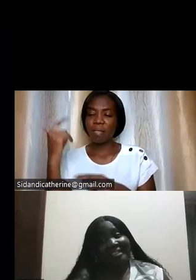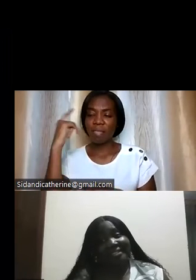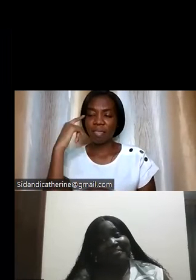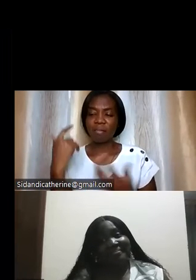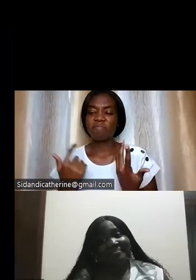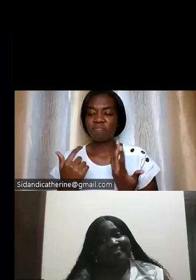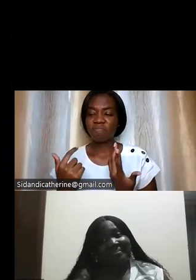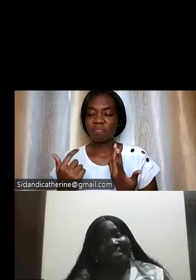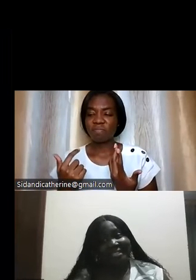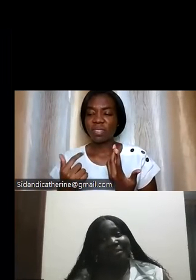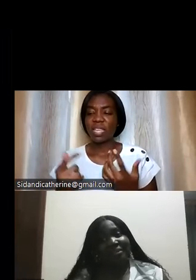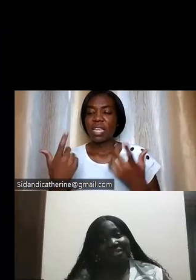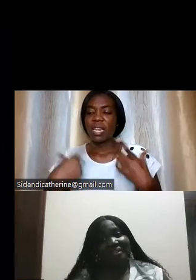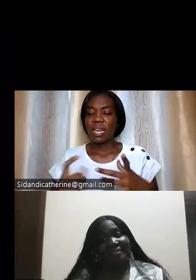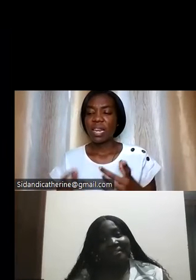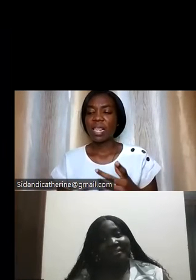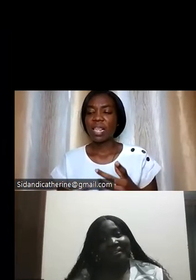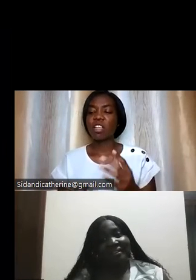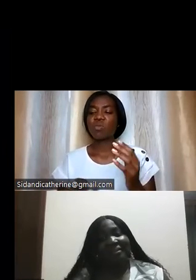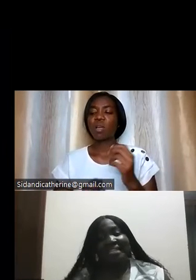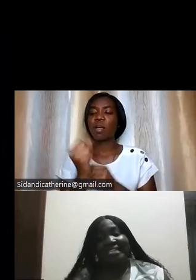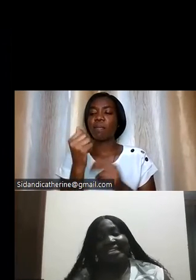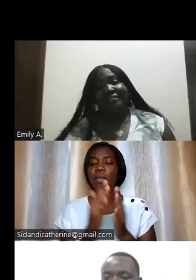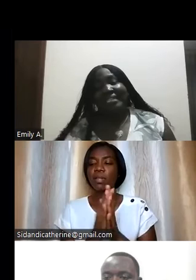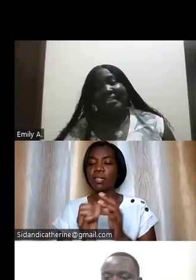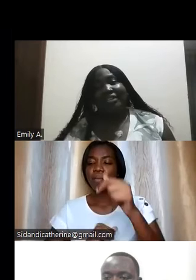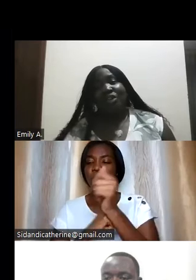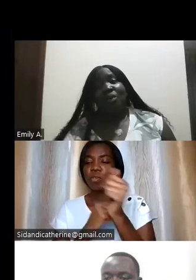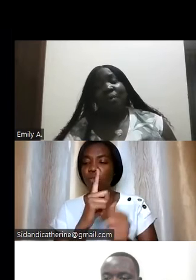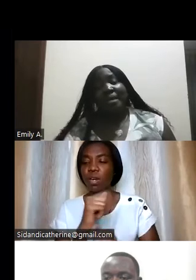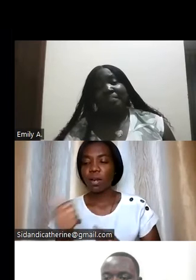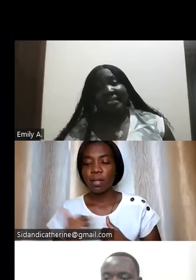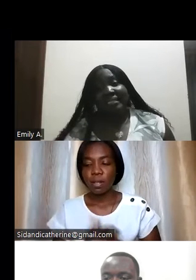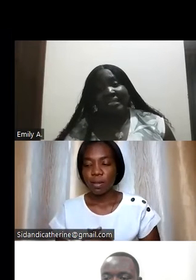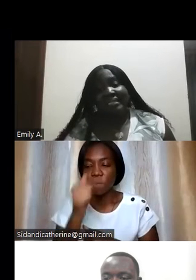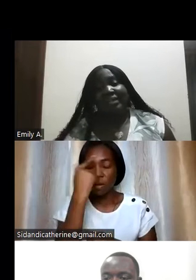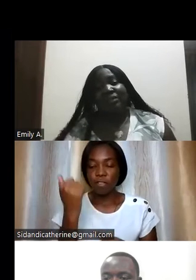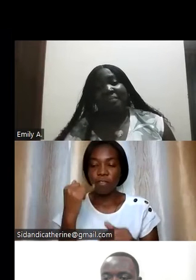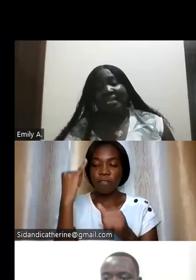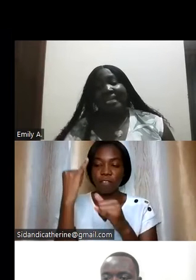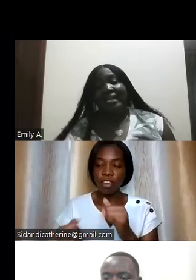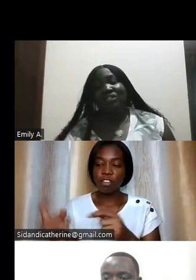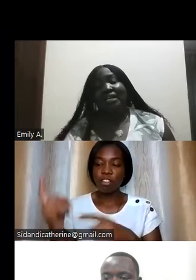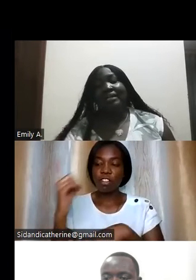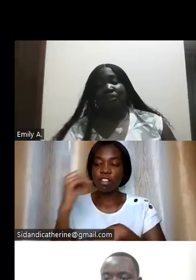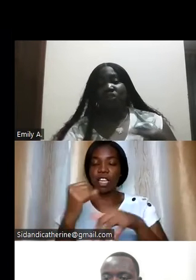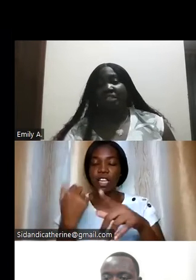let's rise up, let's support each other. Because at the end of the day, we are partners, and you keep saying HR are your